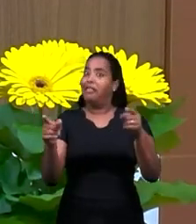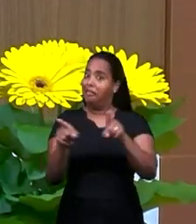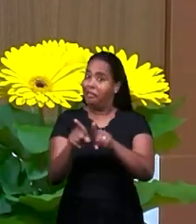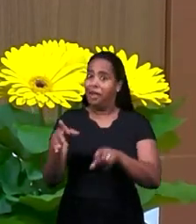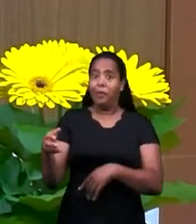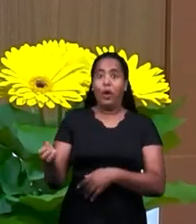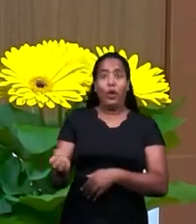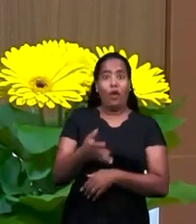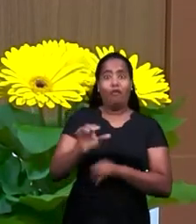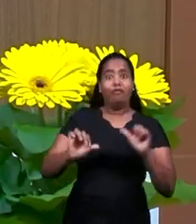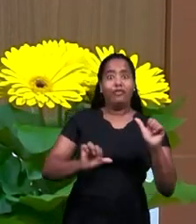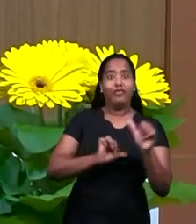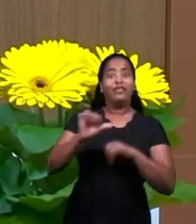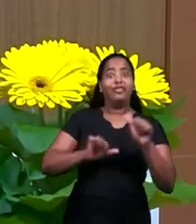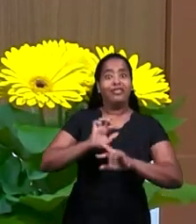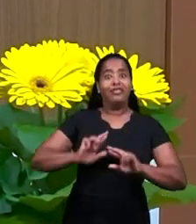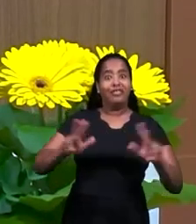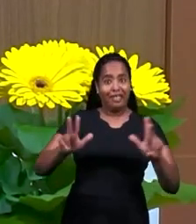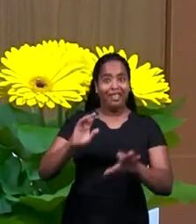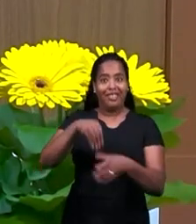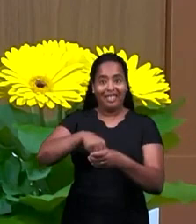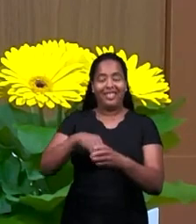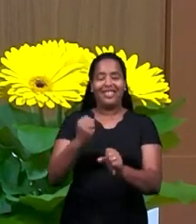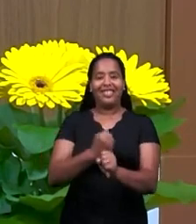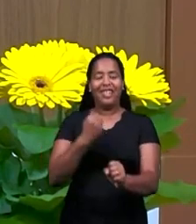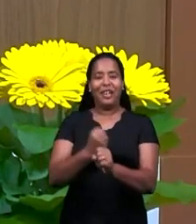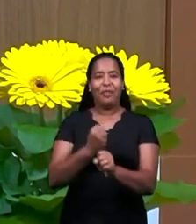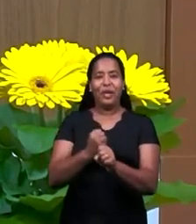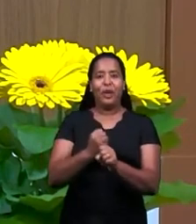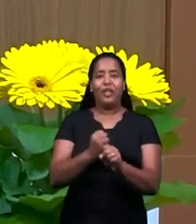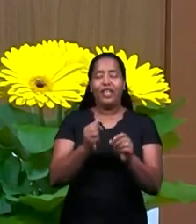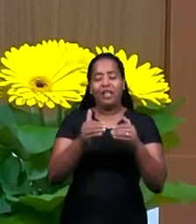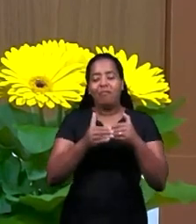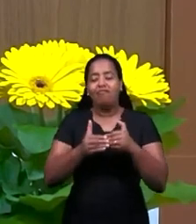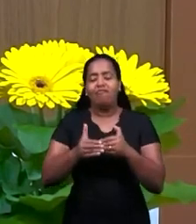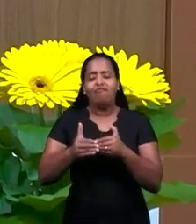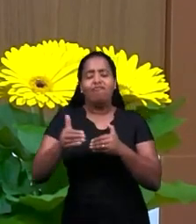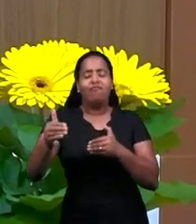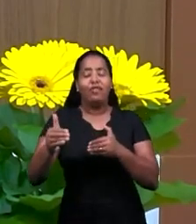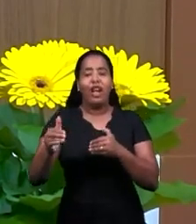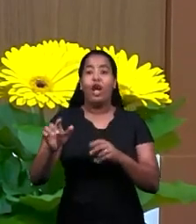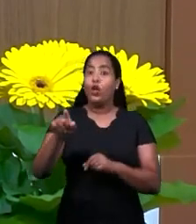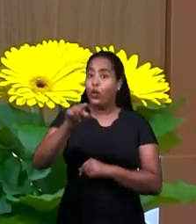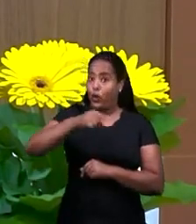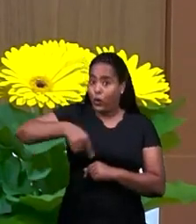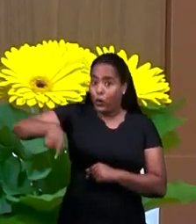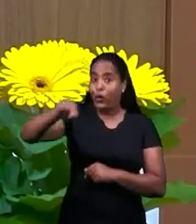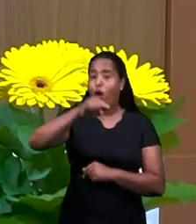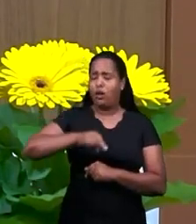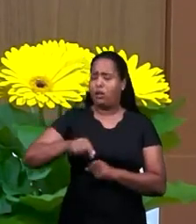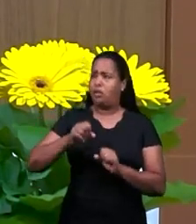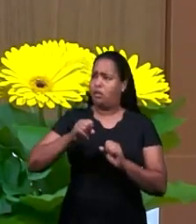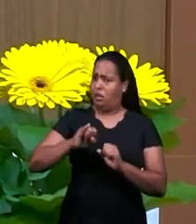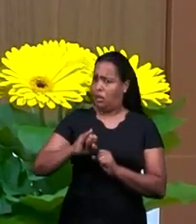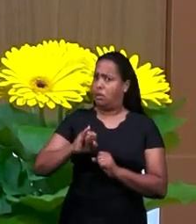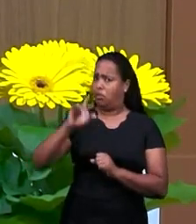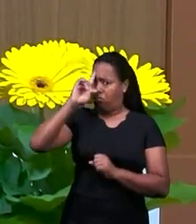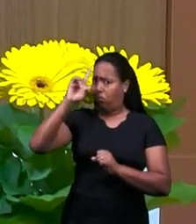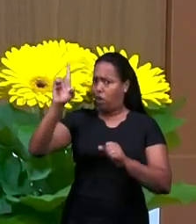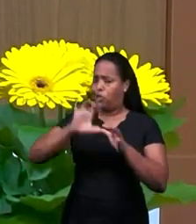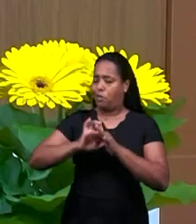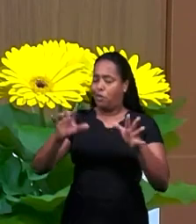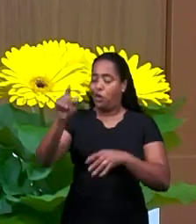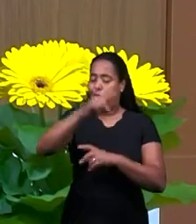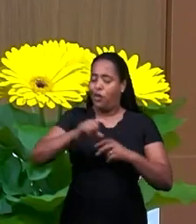impetus to the work. And within a few days, God willing, we'll be shouting